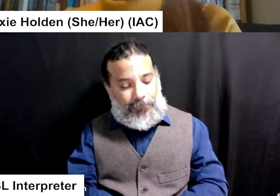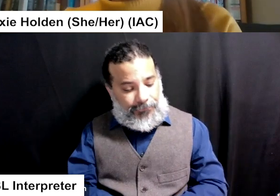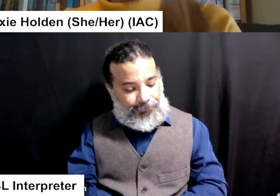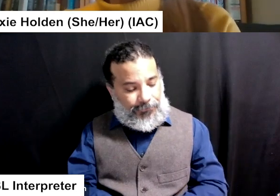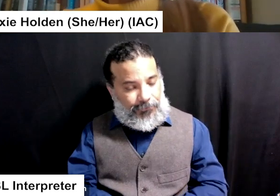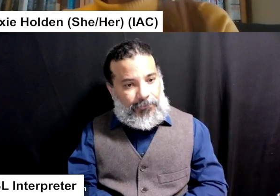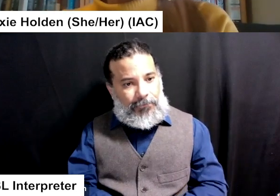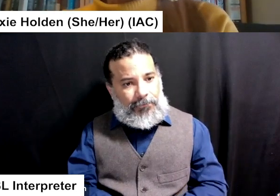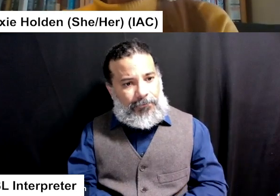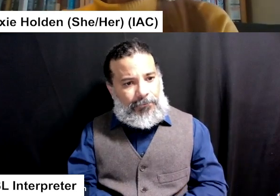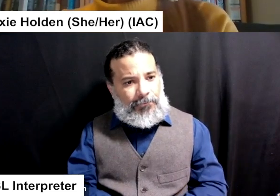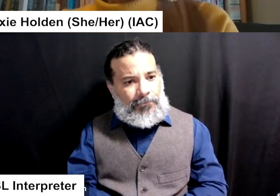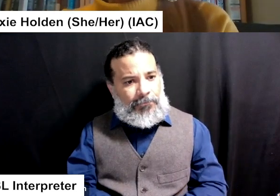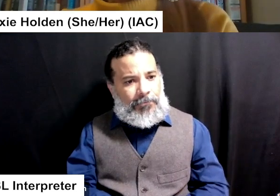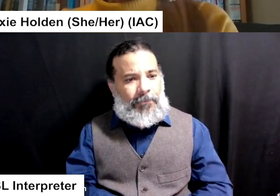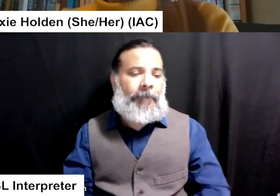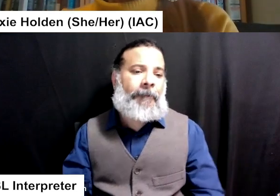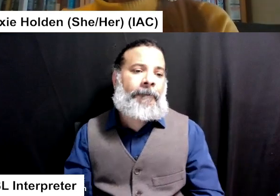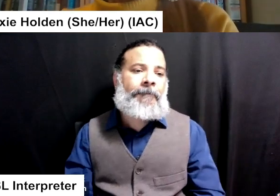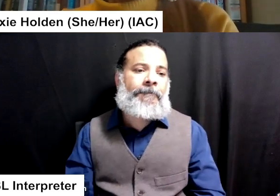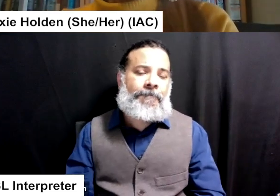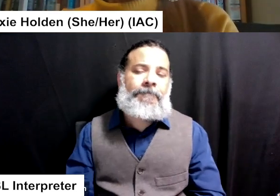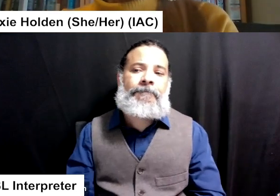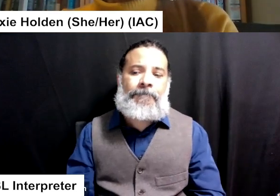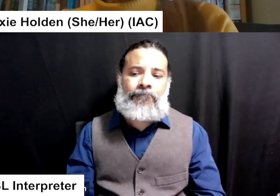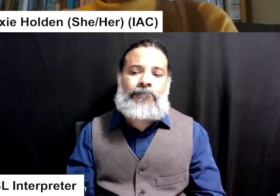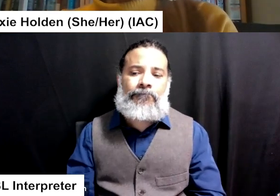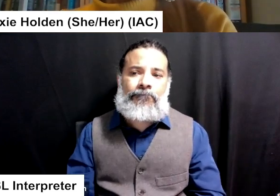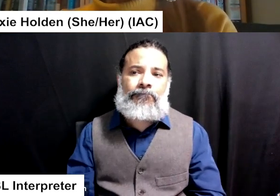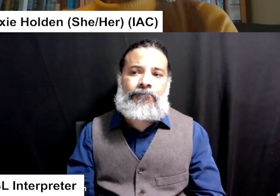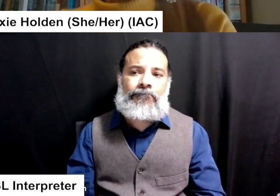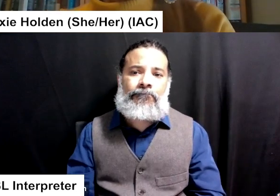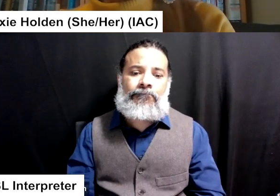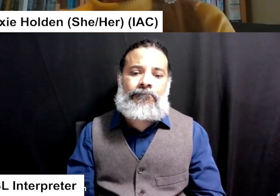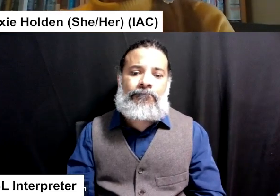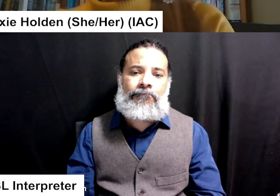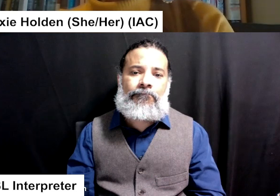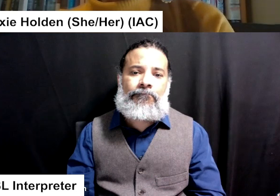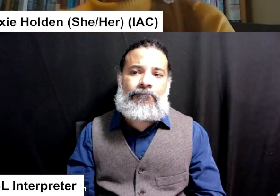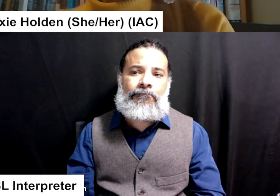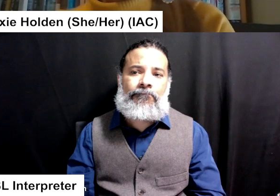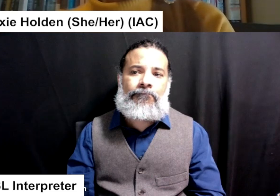question that you just gave me, I think,